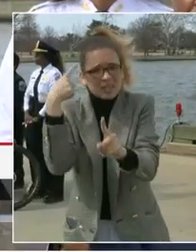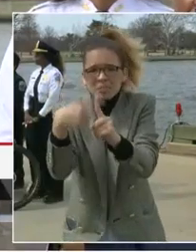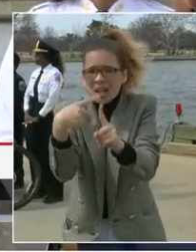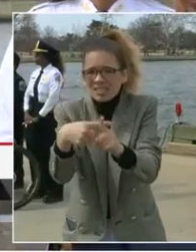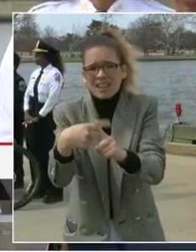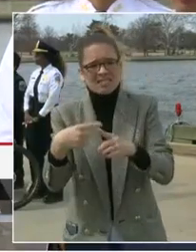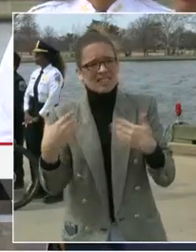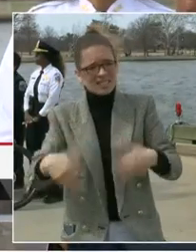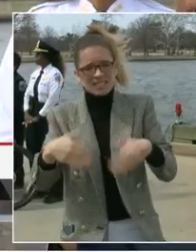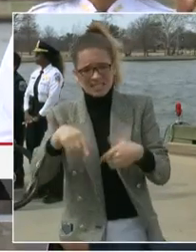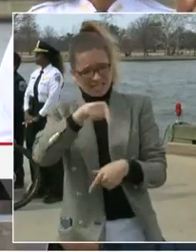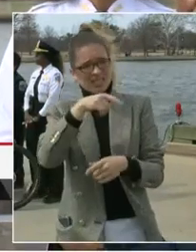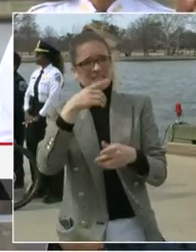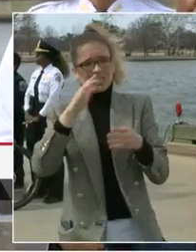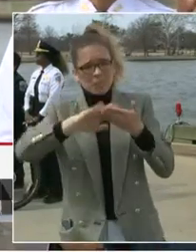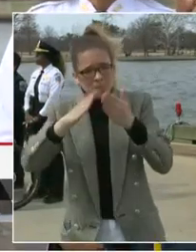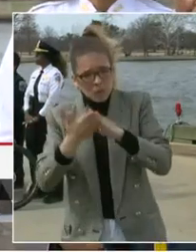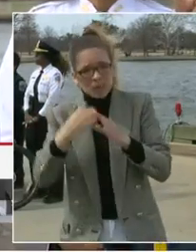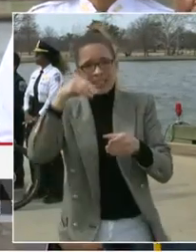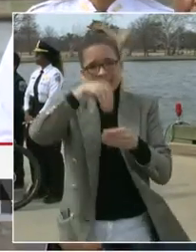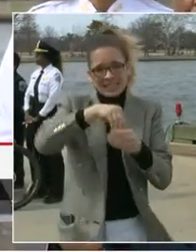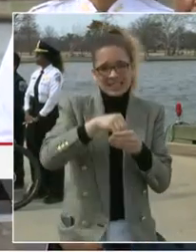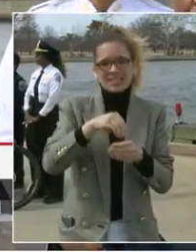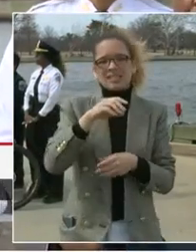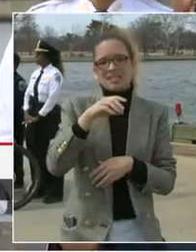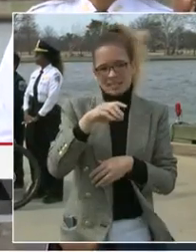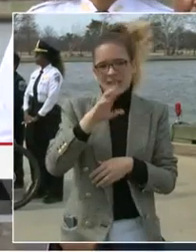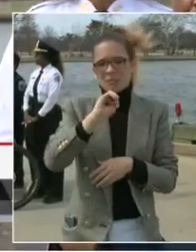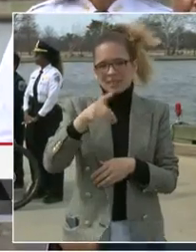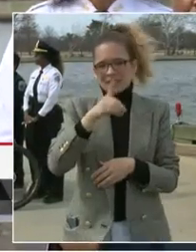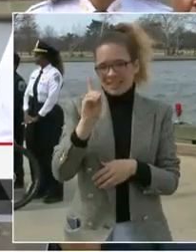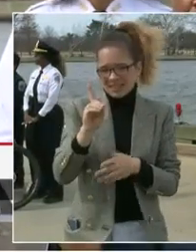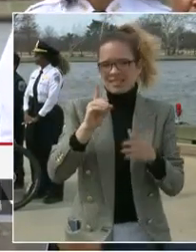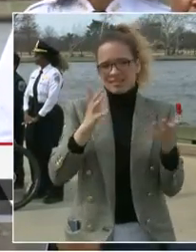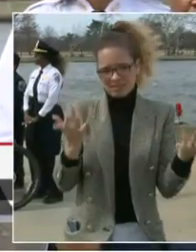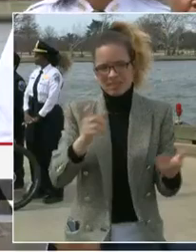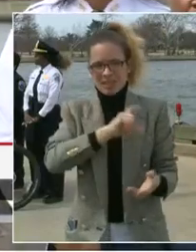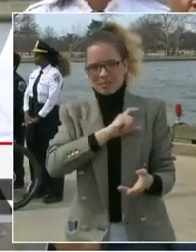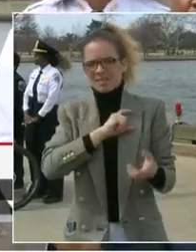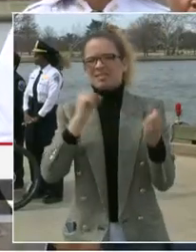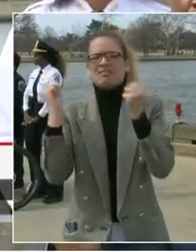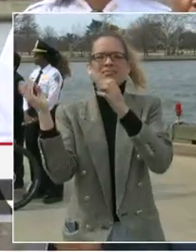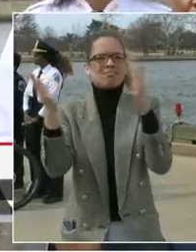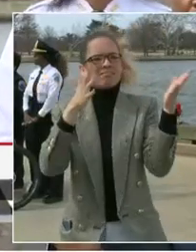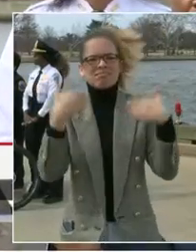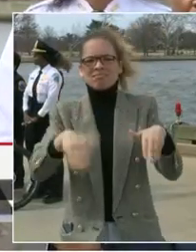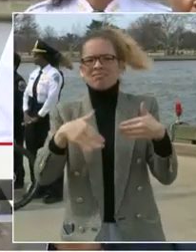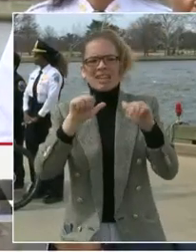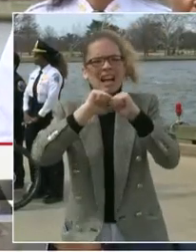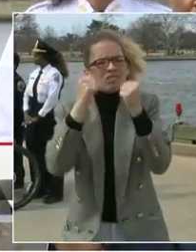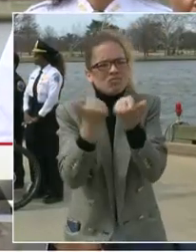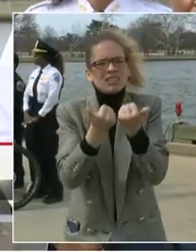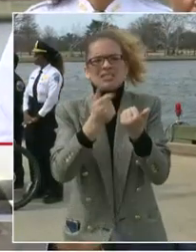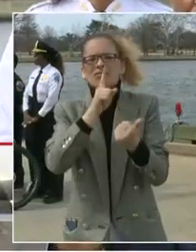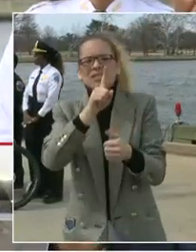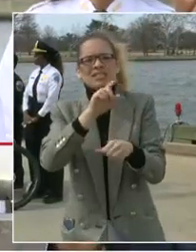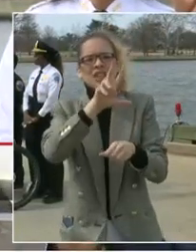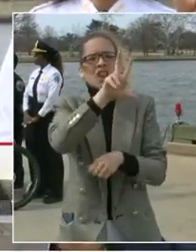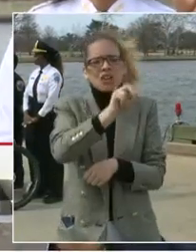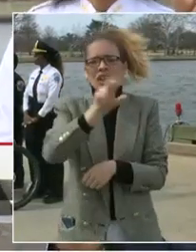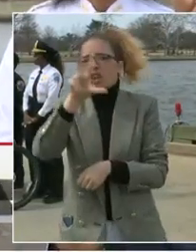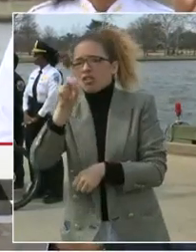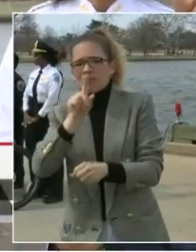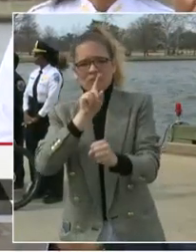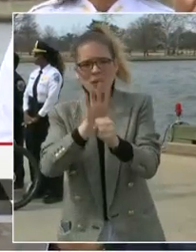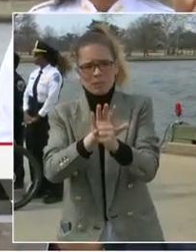at the Metropolitan Police Department. I applaud the many agencies that have made their commitment to the 30 by 30 initiative and